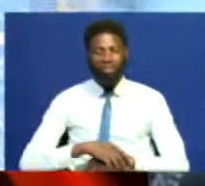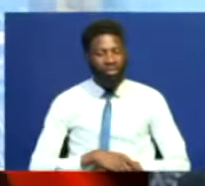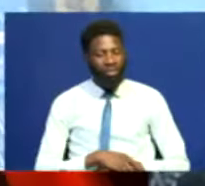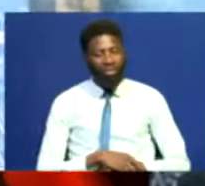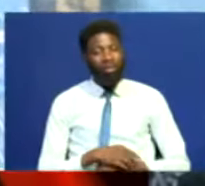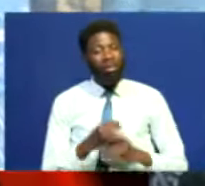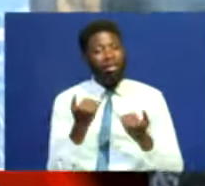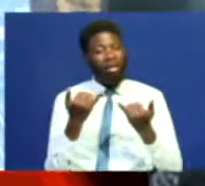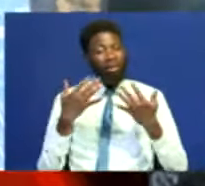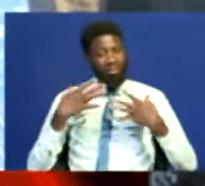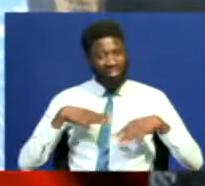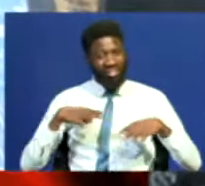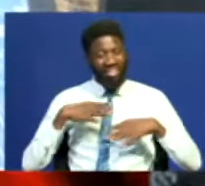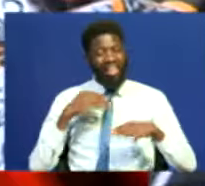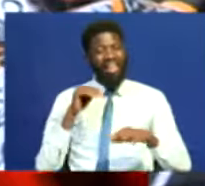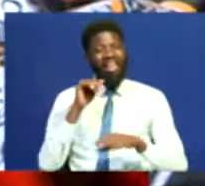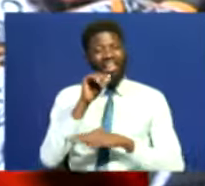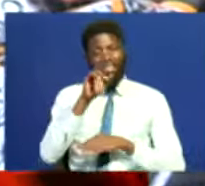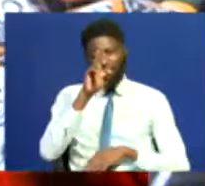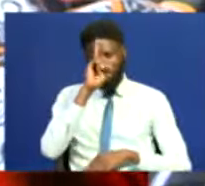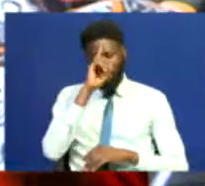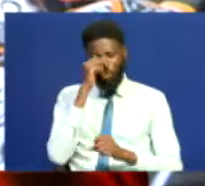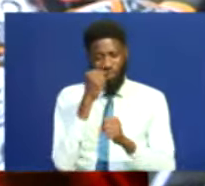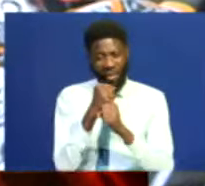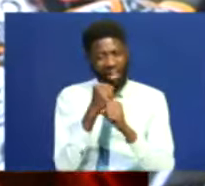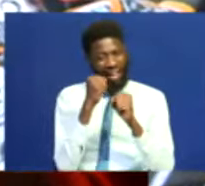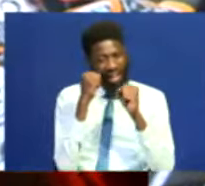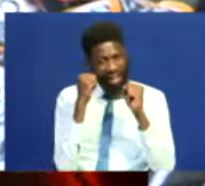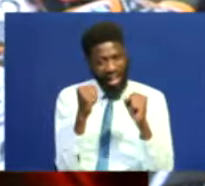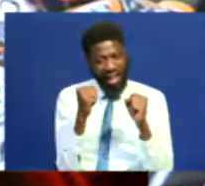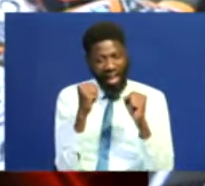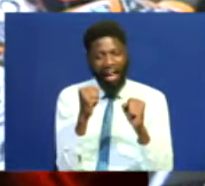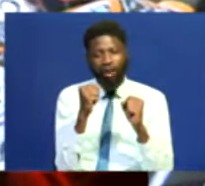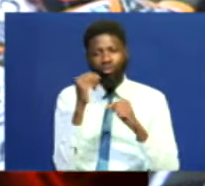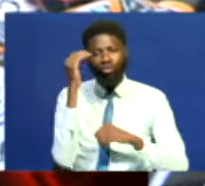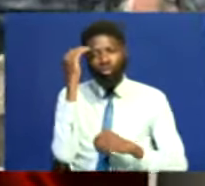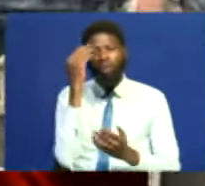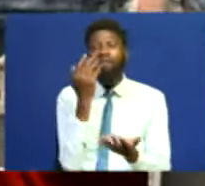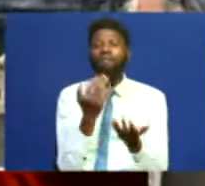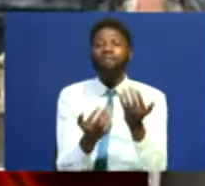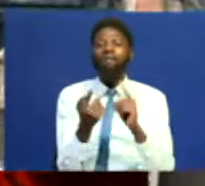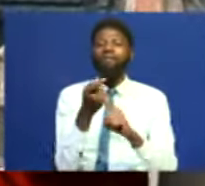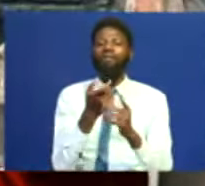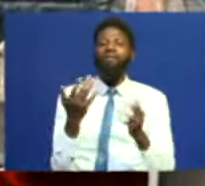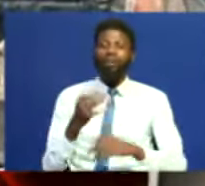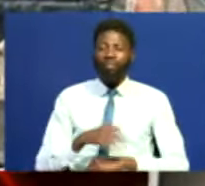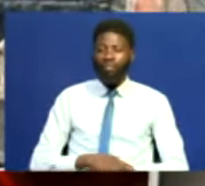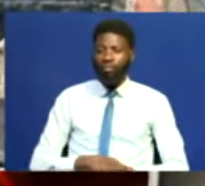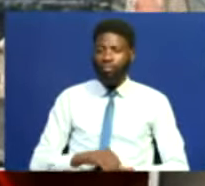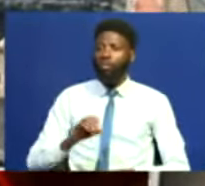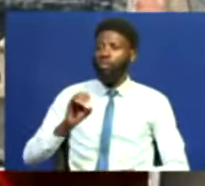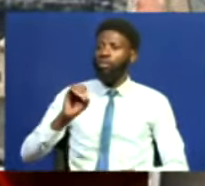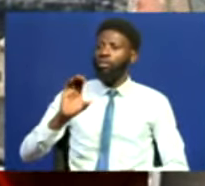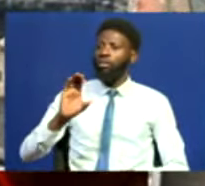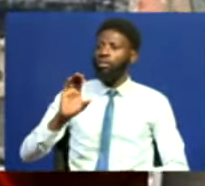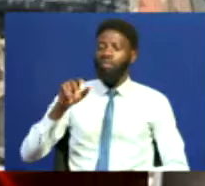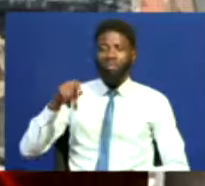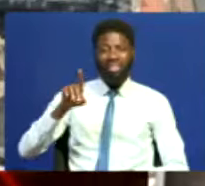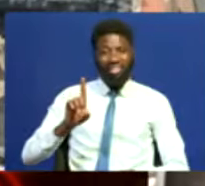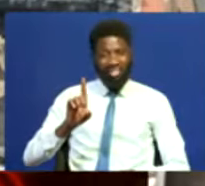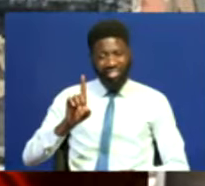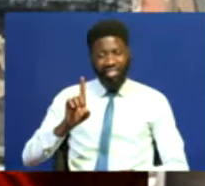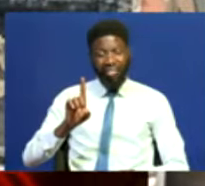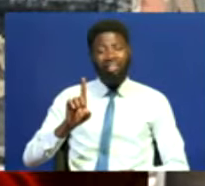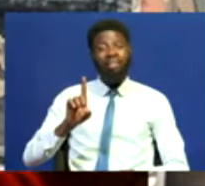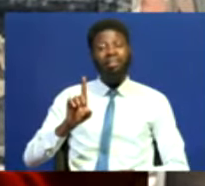speed to determine the cause of the fire. In the meantime, Kabete OCPD Anthony Mbogo has urged residents to be patient to give the police